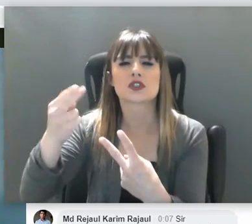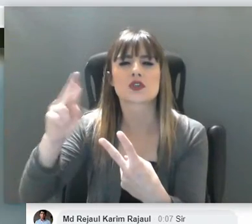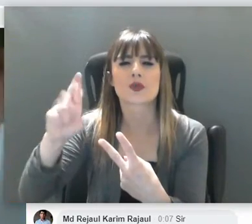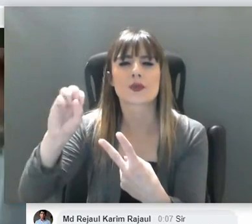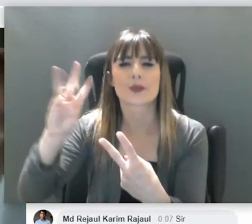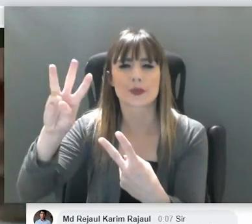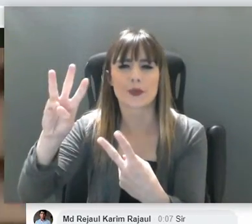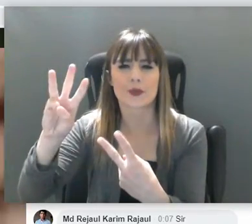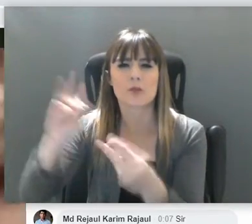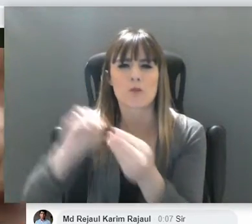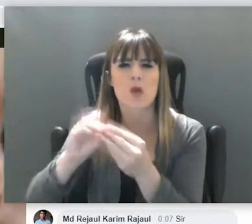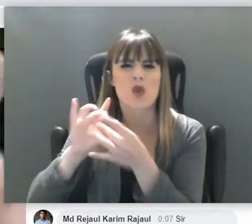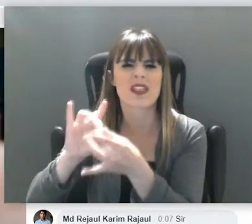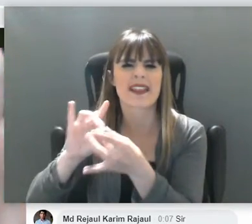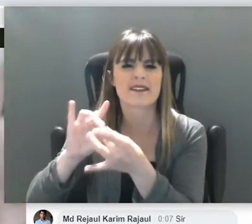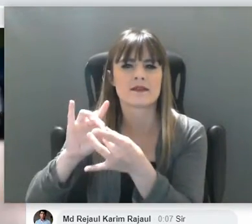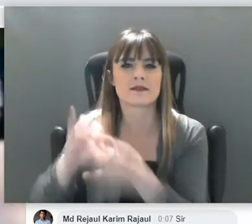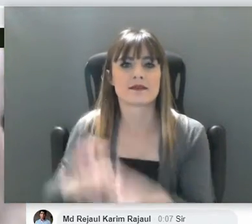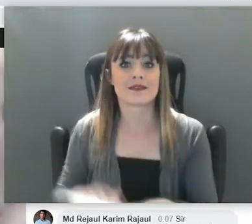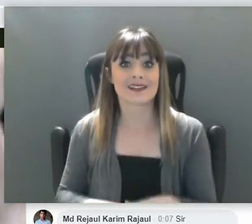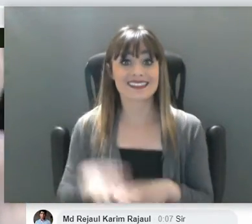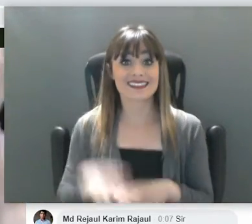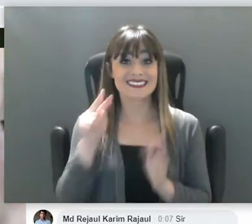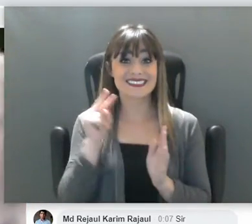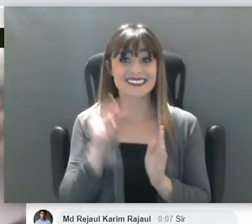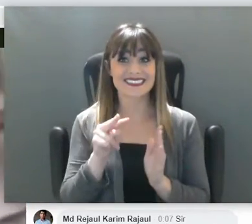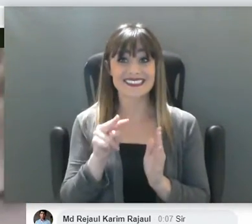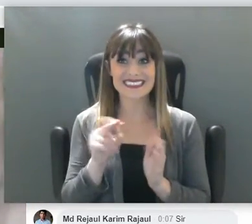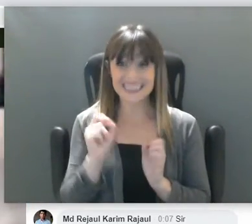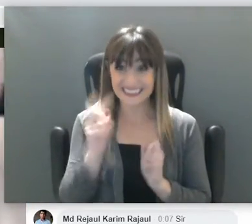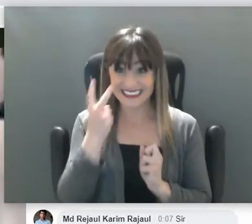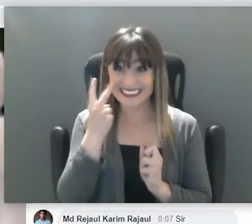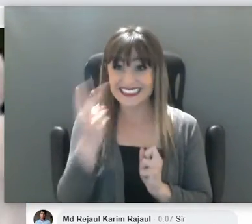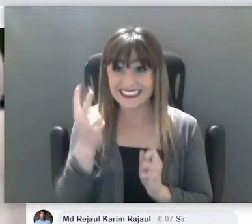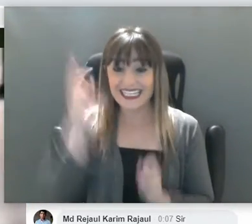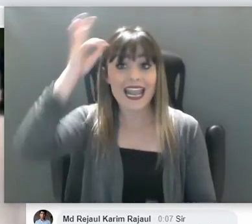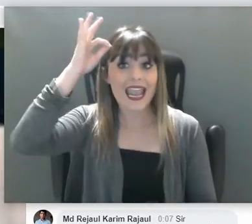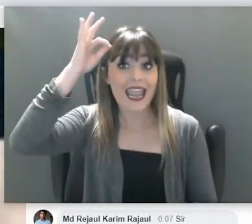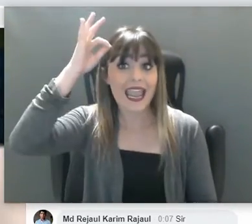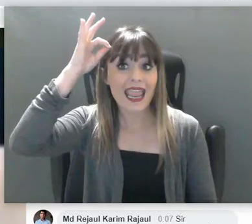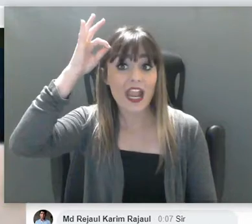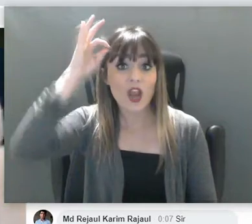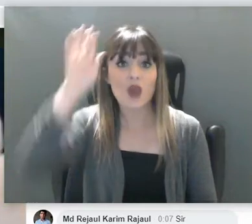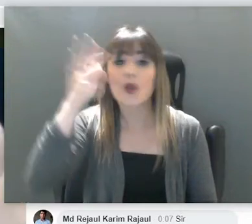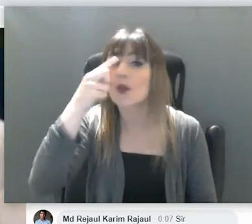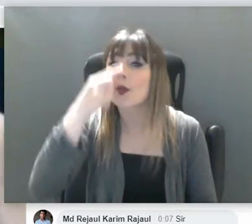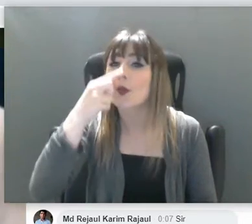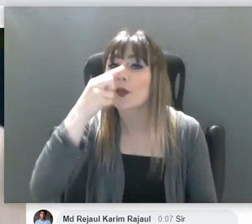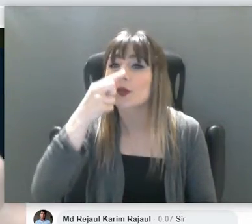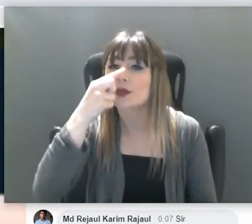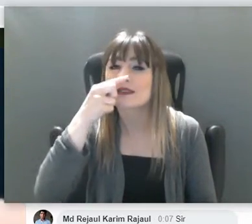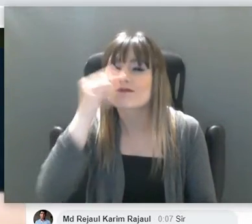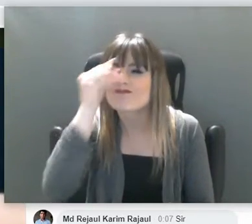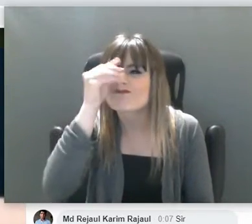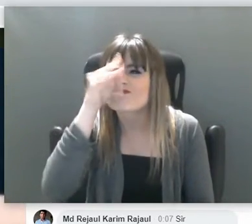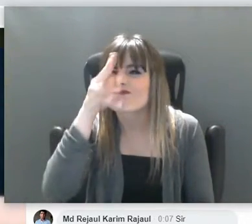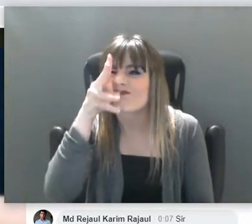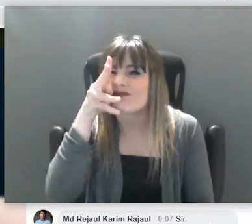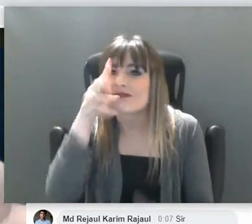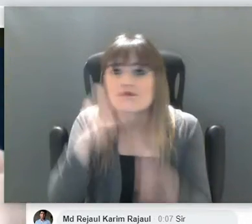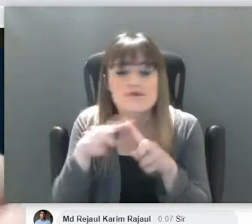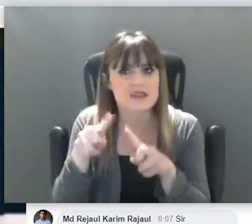you just get wherever you need to get. Oh my goodness, so you can see the hair on her little snout area, yep. But it doesn't look like hair on